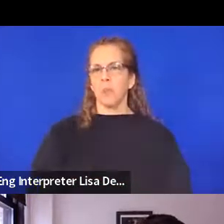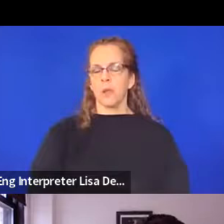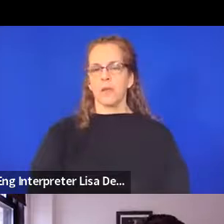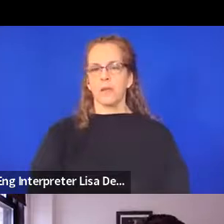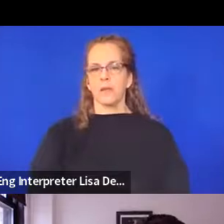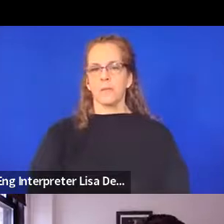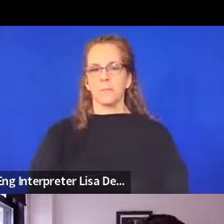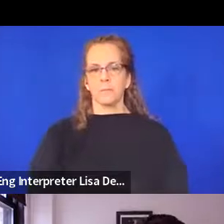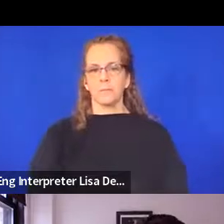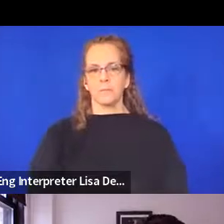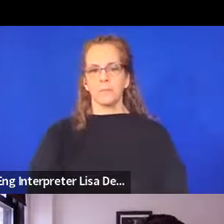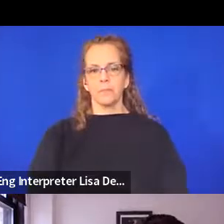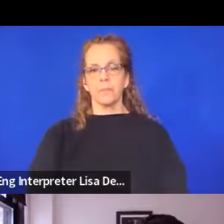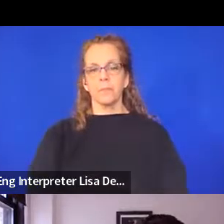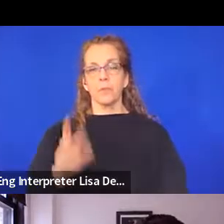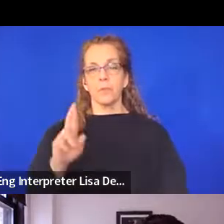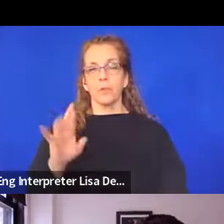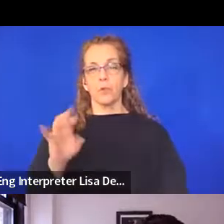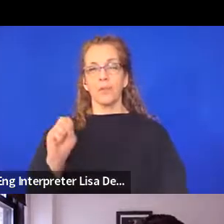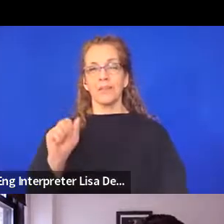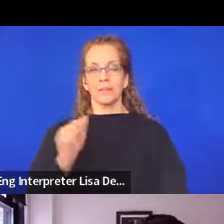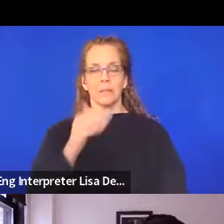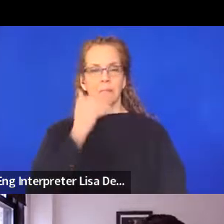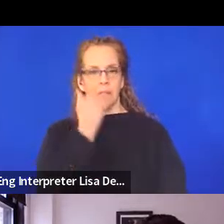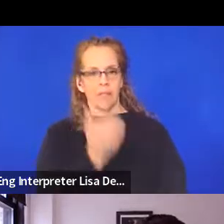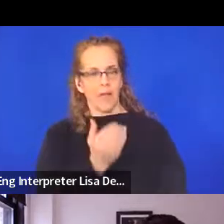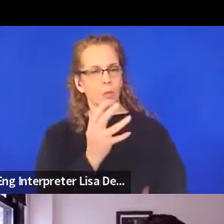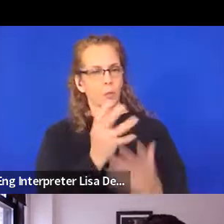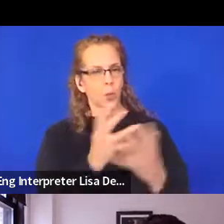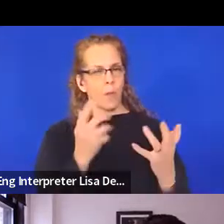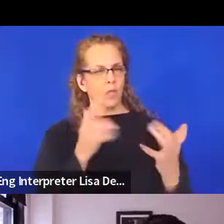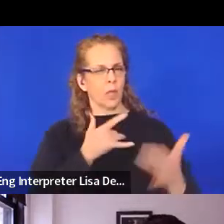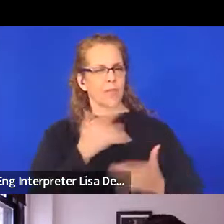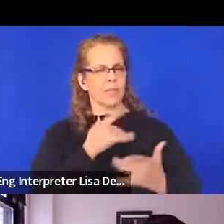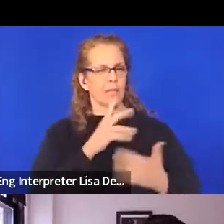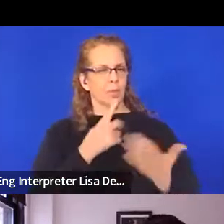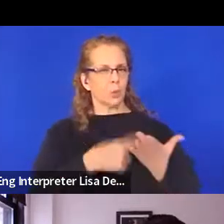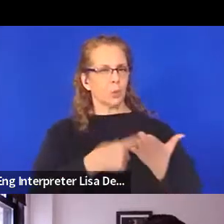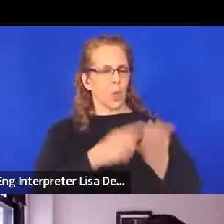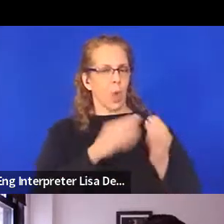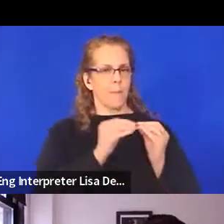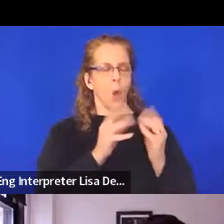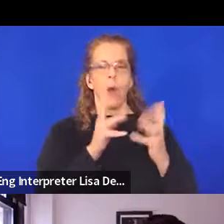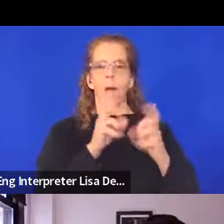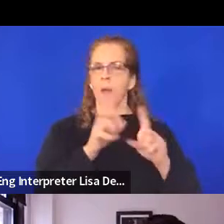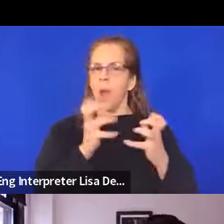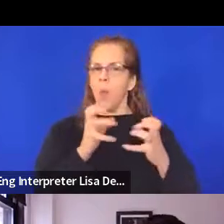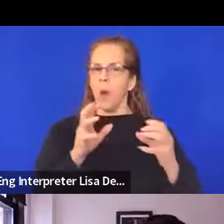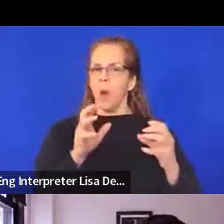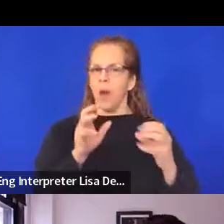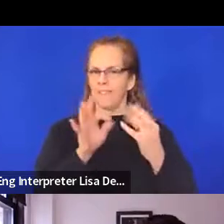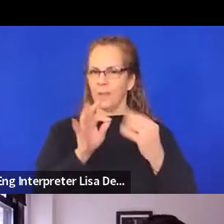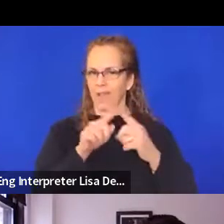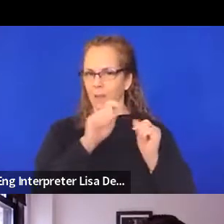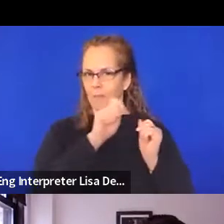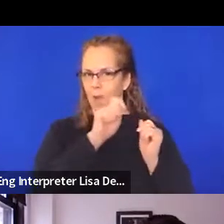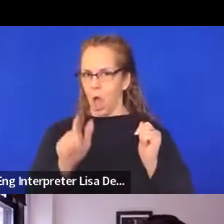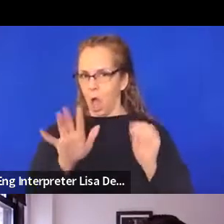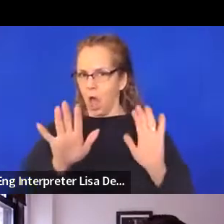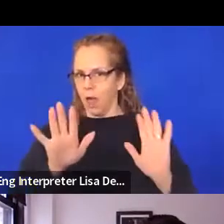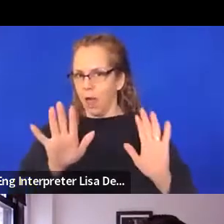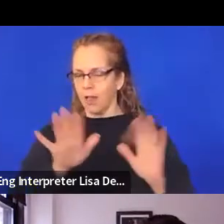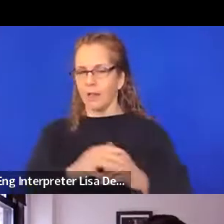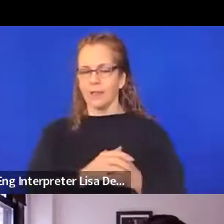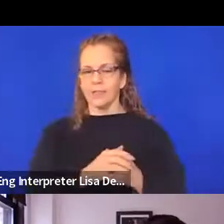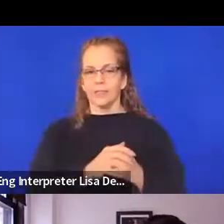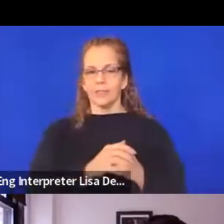Thank you so much, Hannah. I'm excited to talk more about this, but I want to make sure we intro with everyone. So maybe next, I'm just